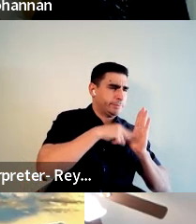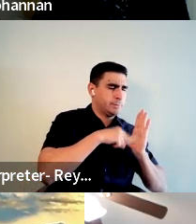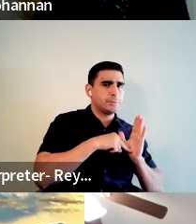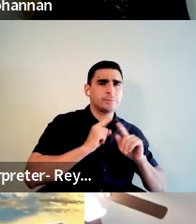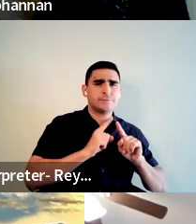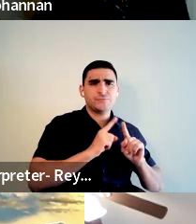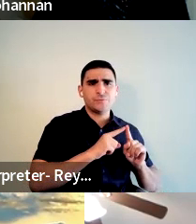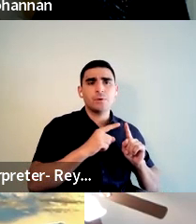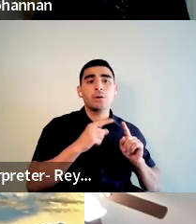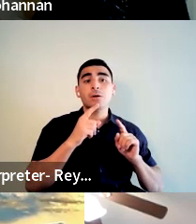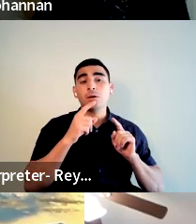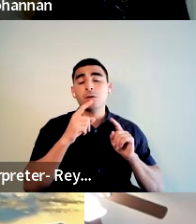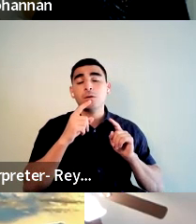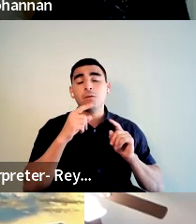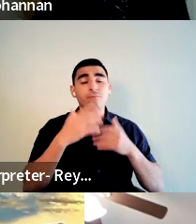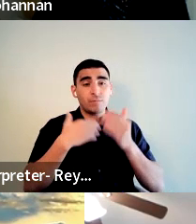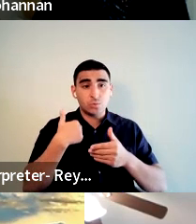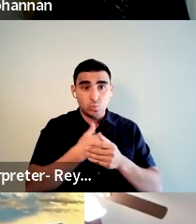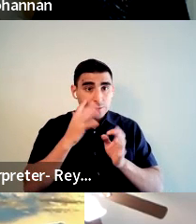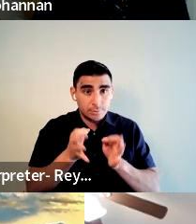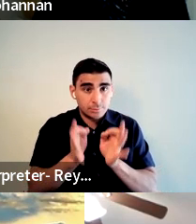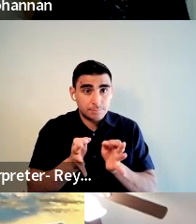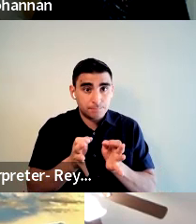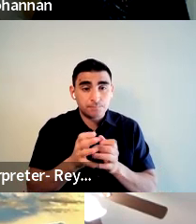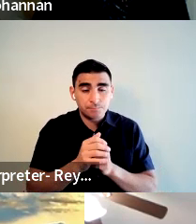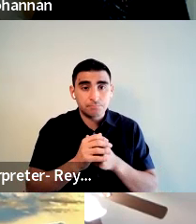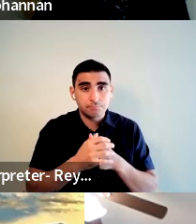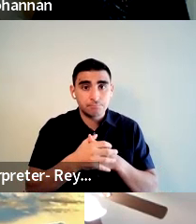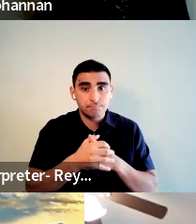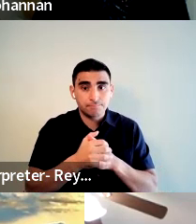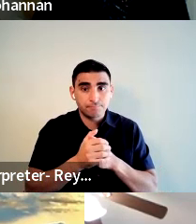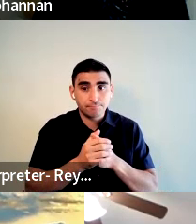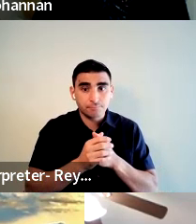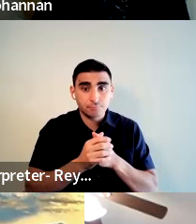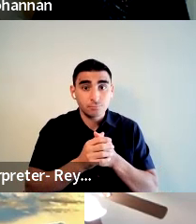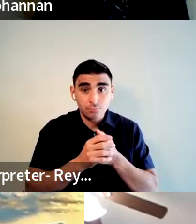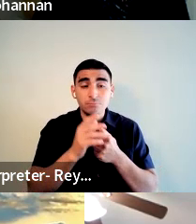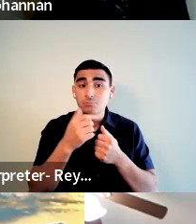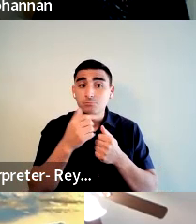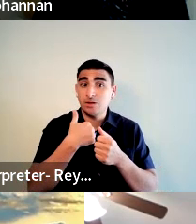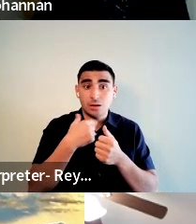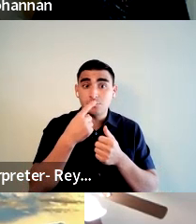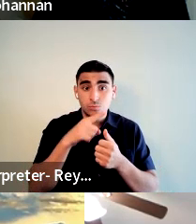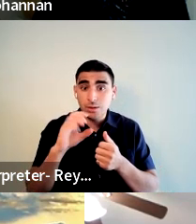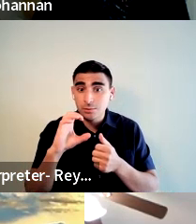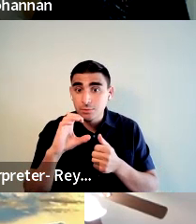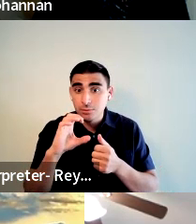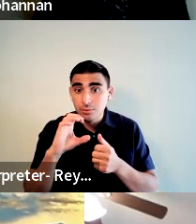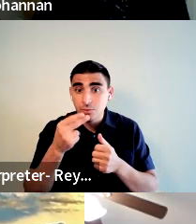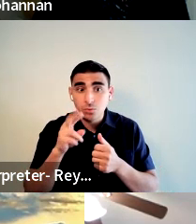it came down to, and I will love to have Craig and Chris